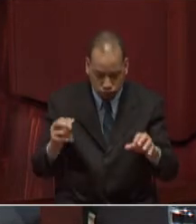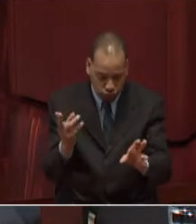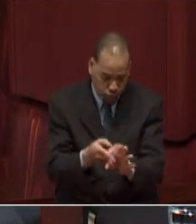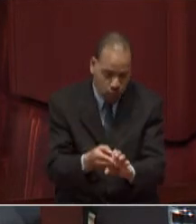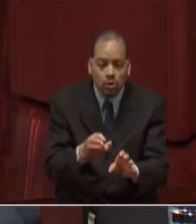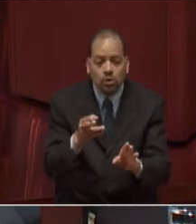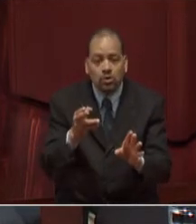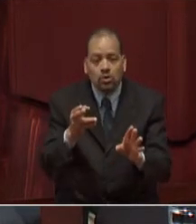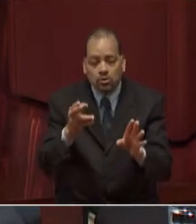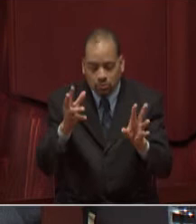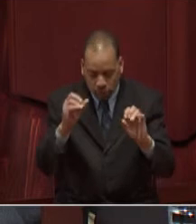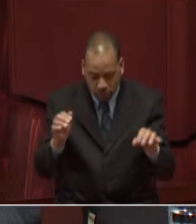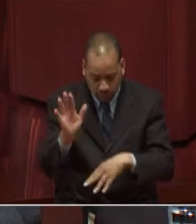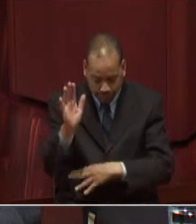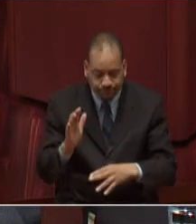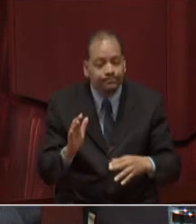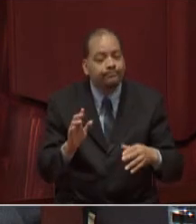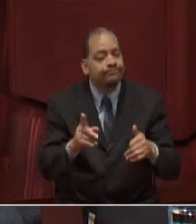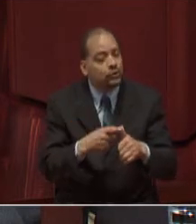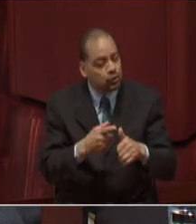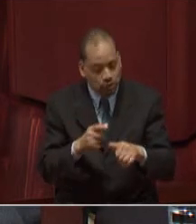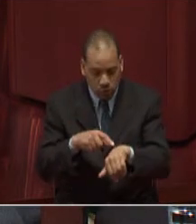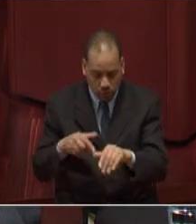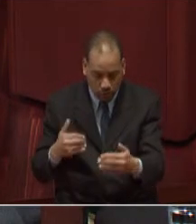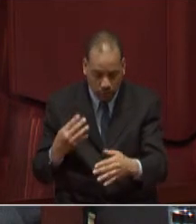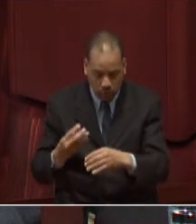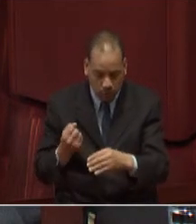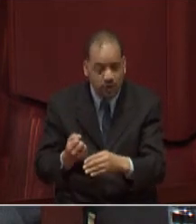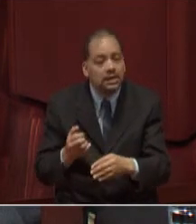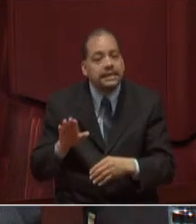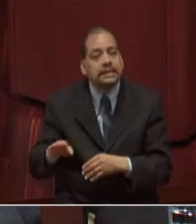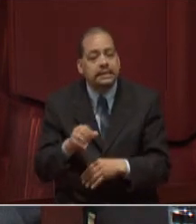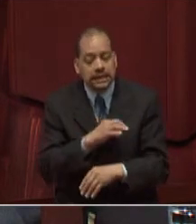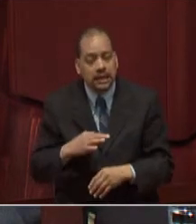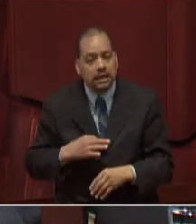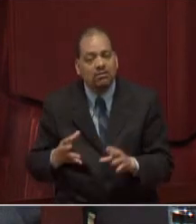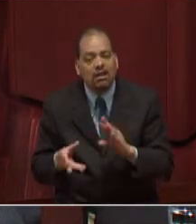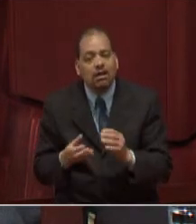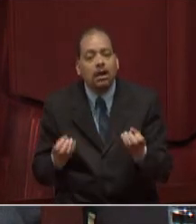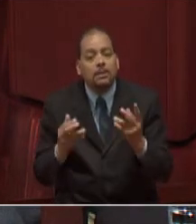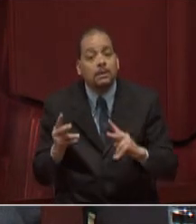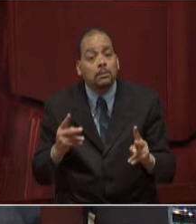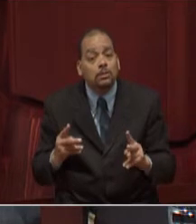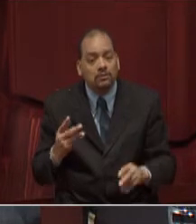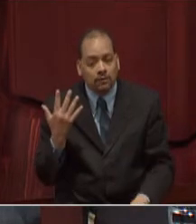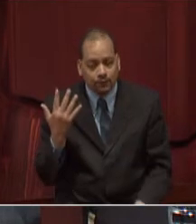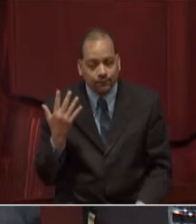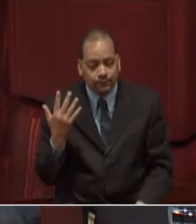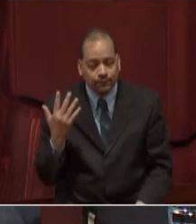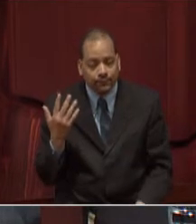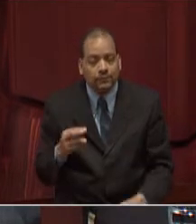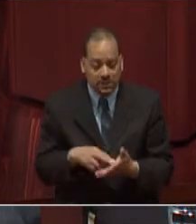the first years, his first term, his White House staff was five people. And his